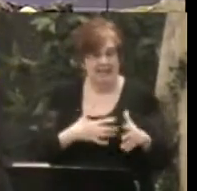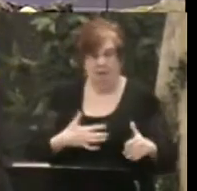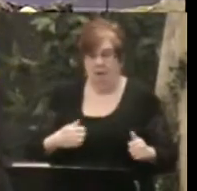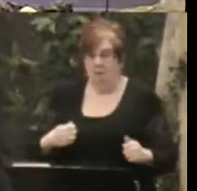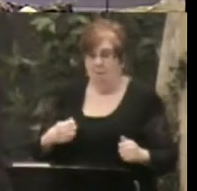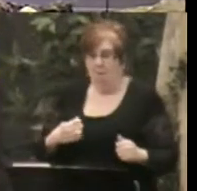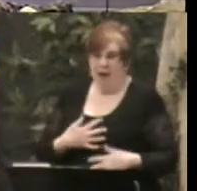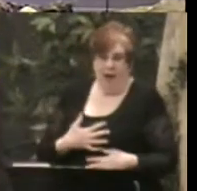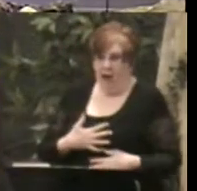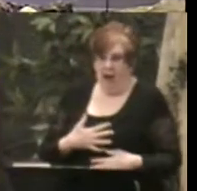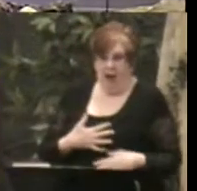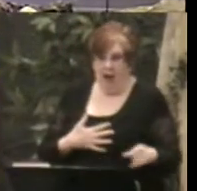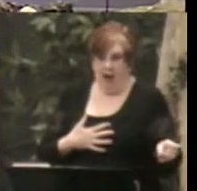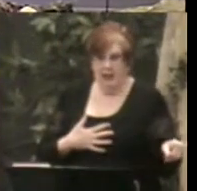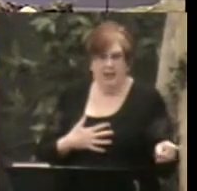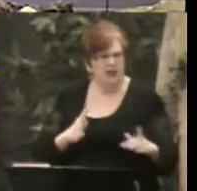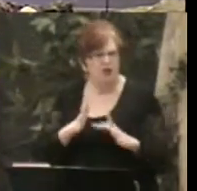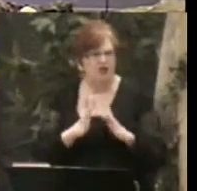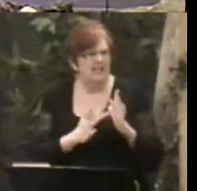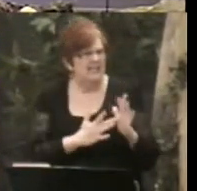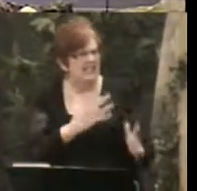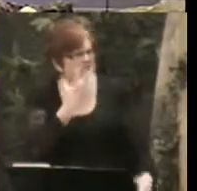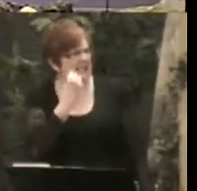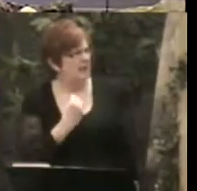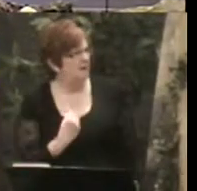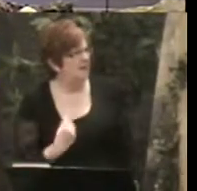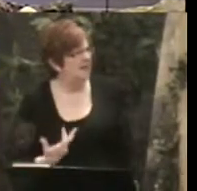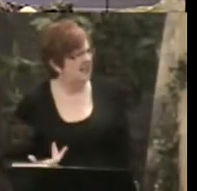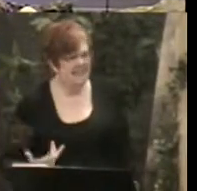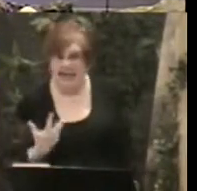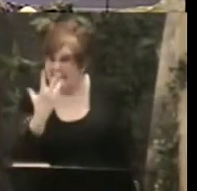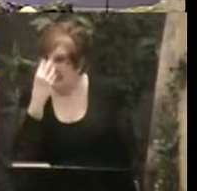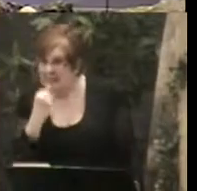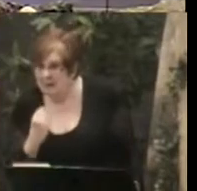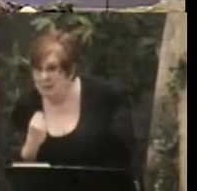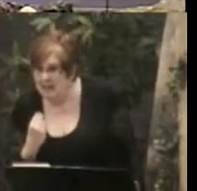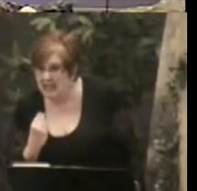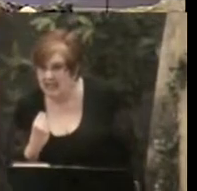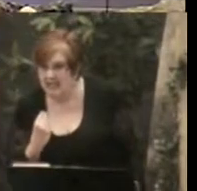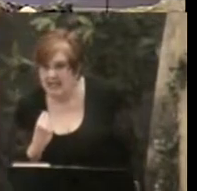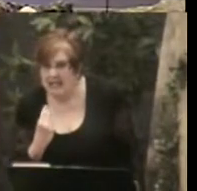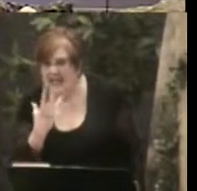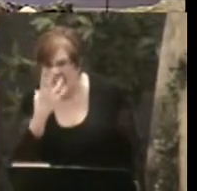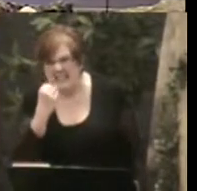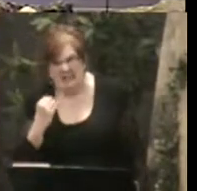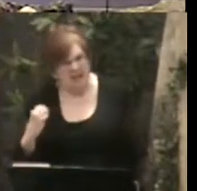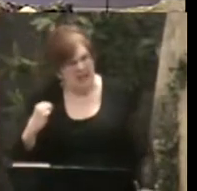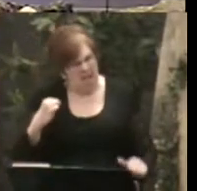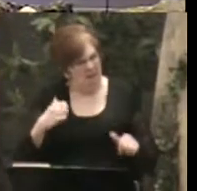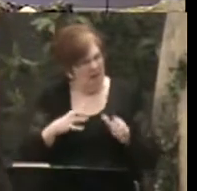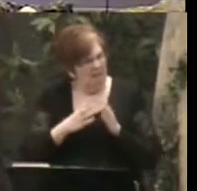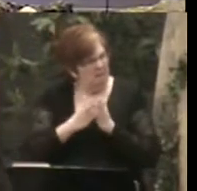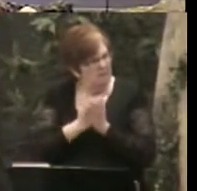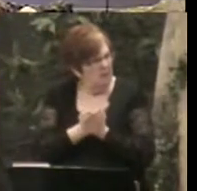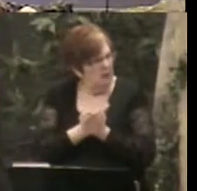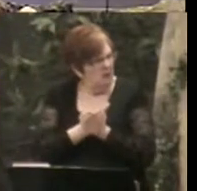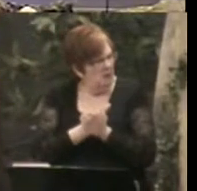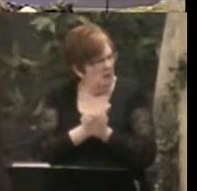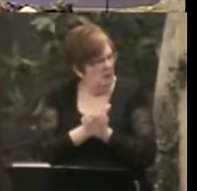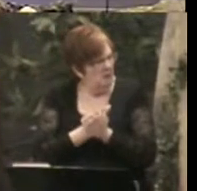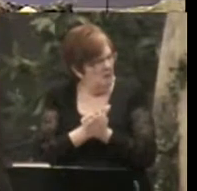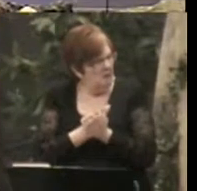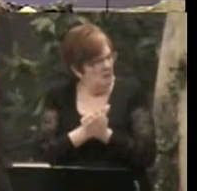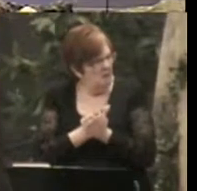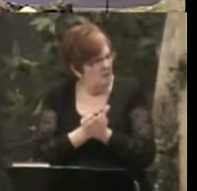disciples, Jesus is sleeping, sleeping in the back of the boat.